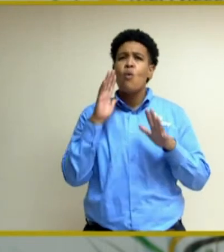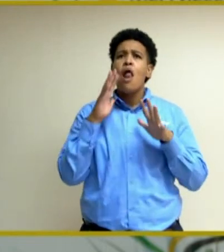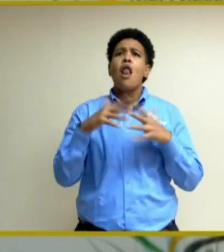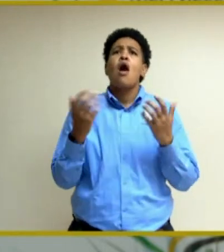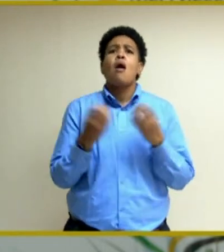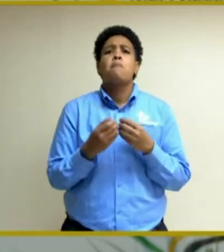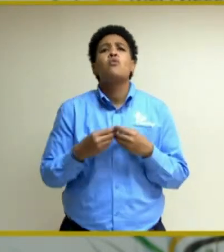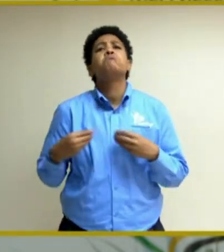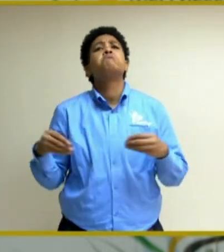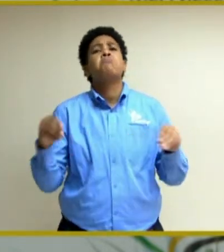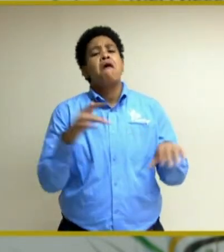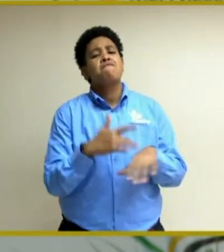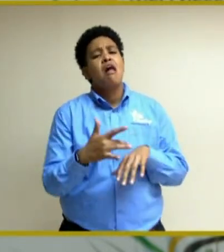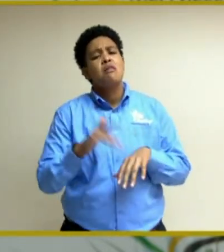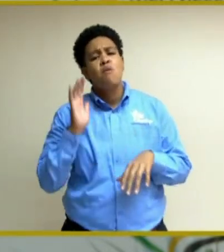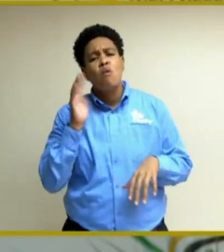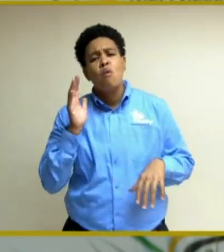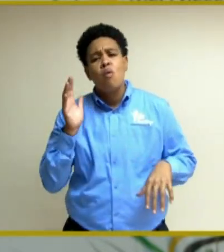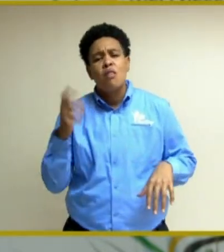accessible, if you will.